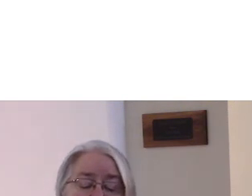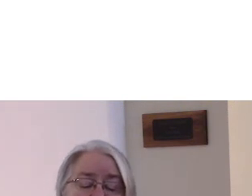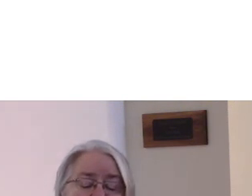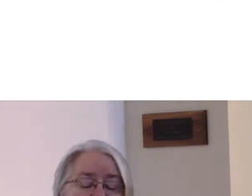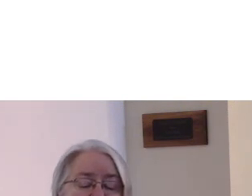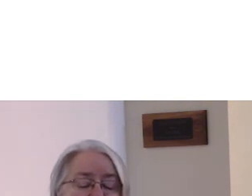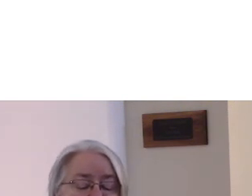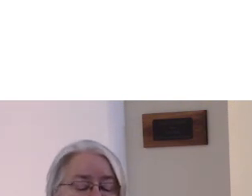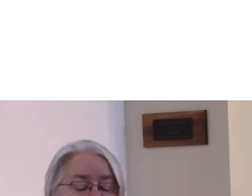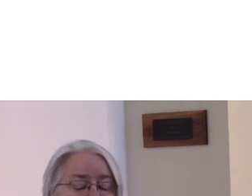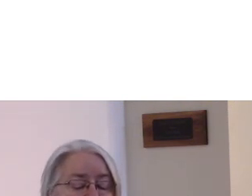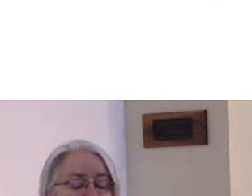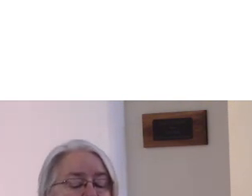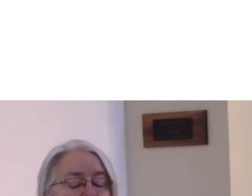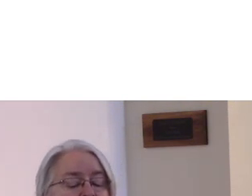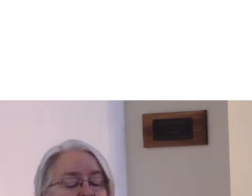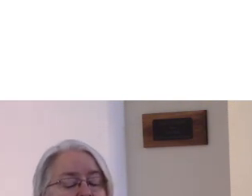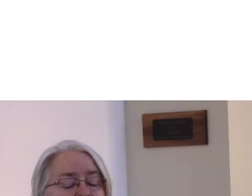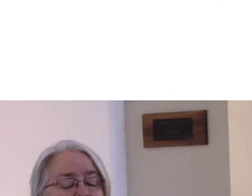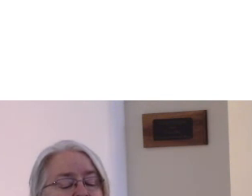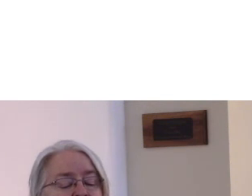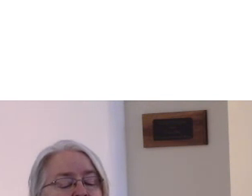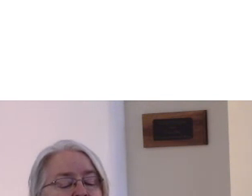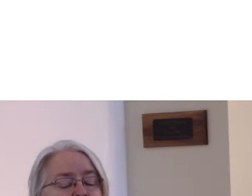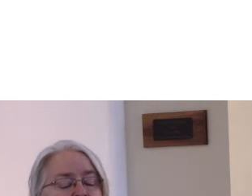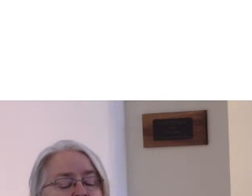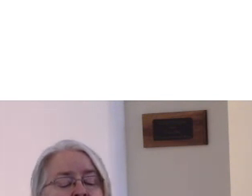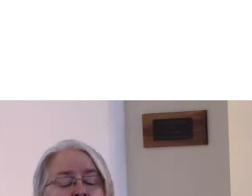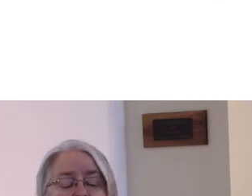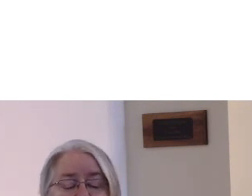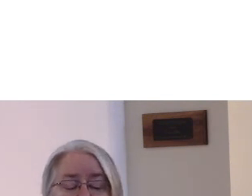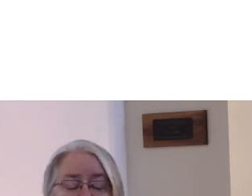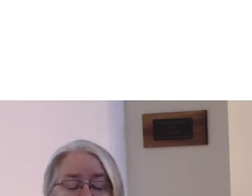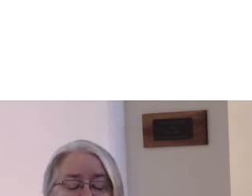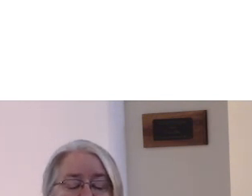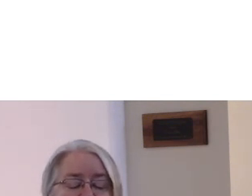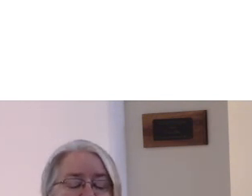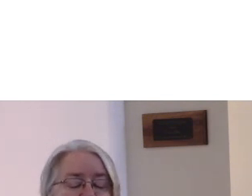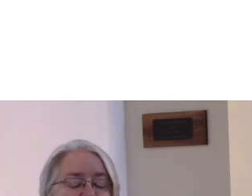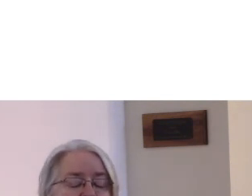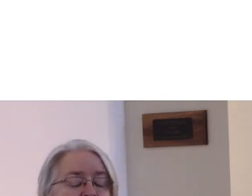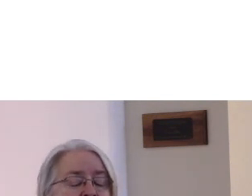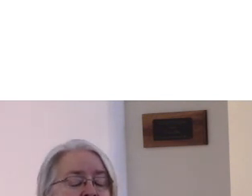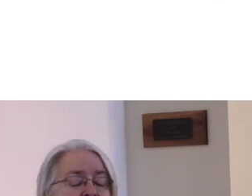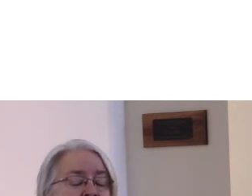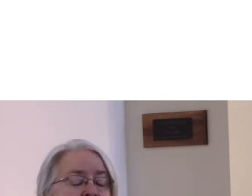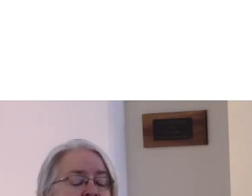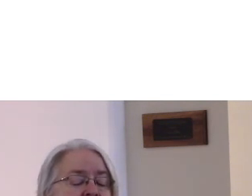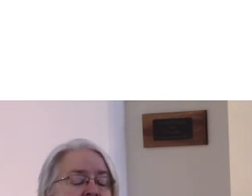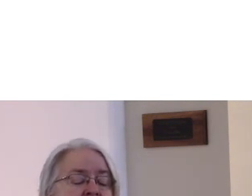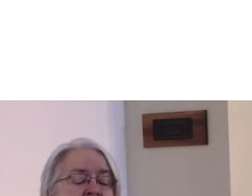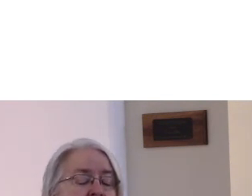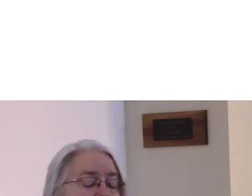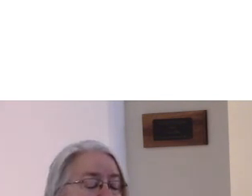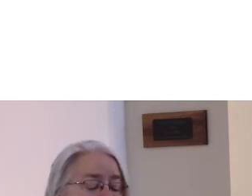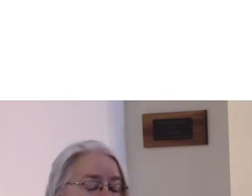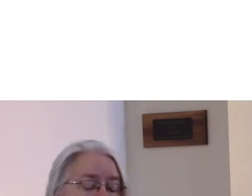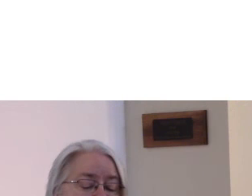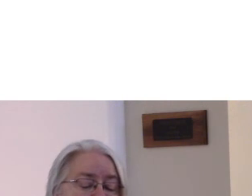given our chance to keep here on earth a